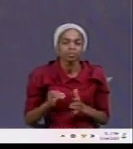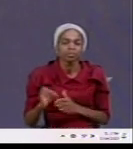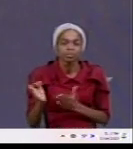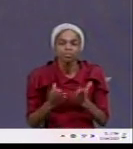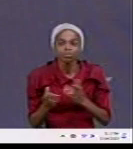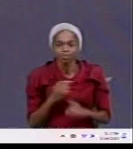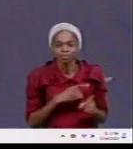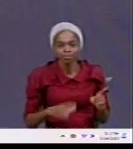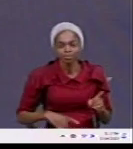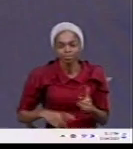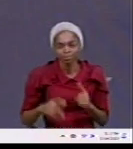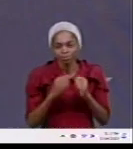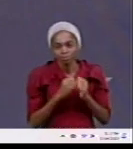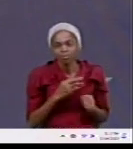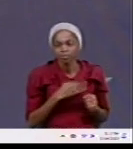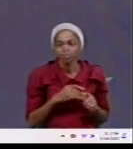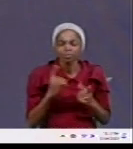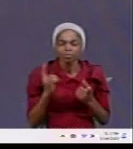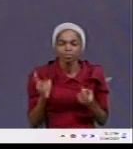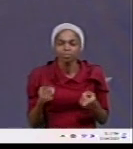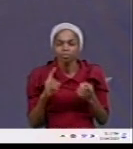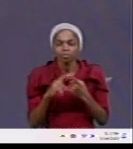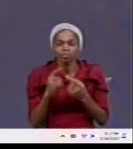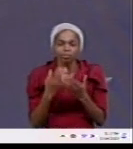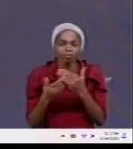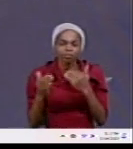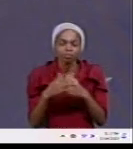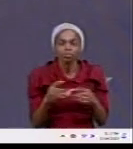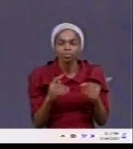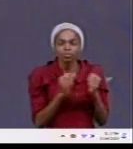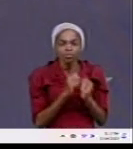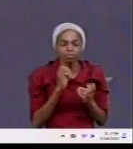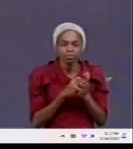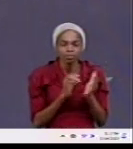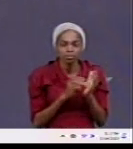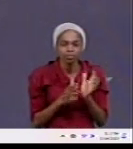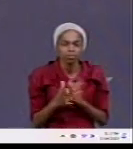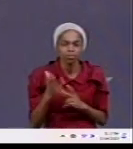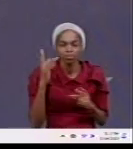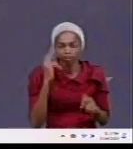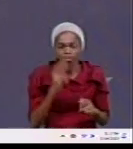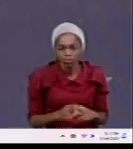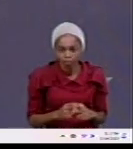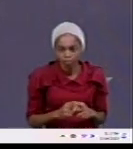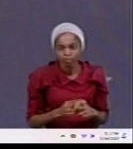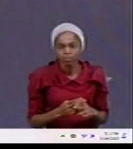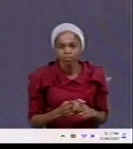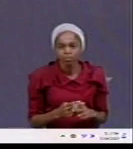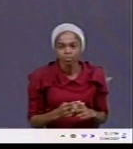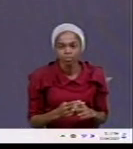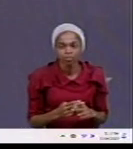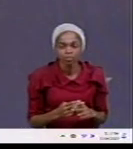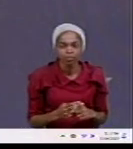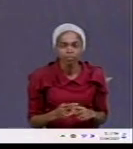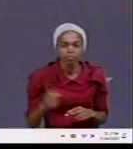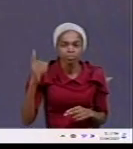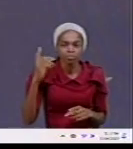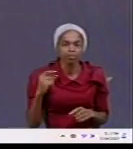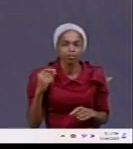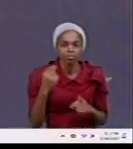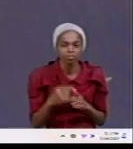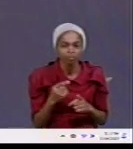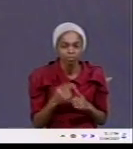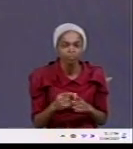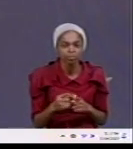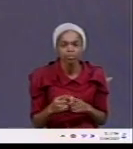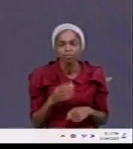Amen. God's word, doing God's will, and getting to heaven together. That's his prayer for us. That's his desire